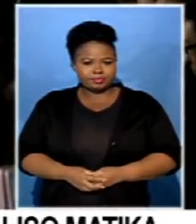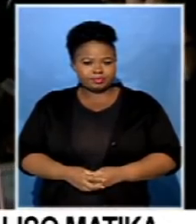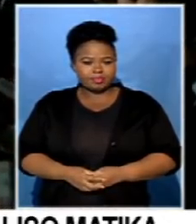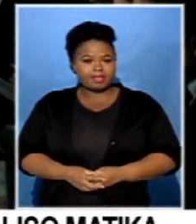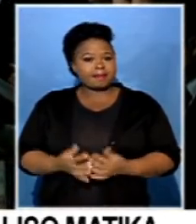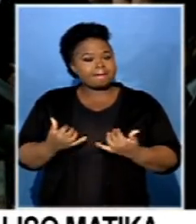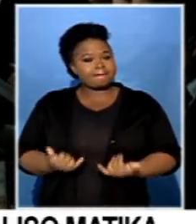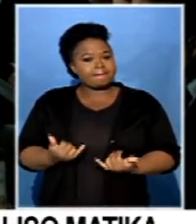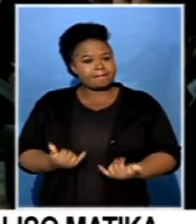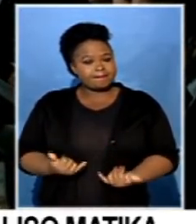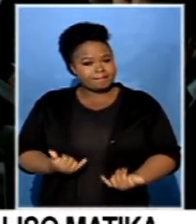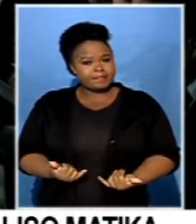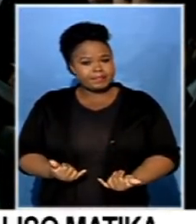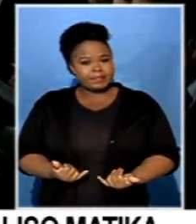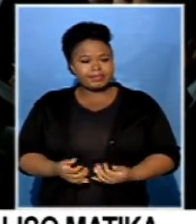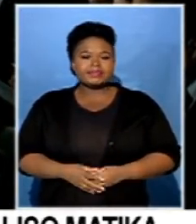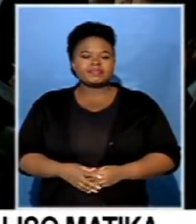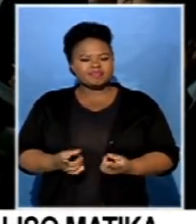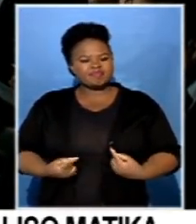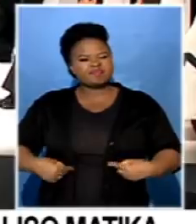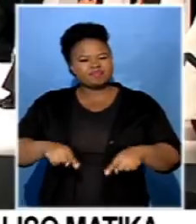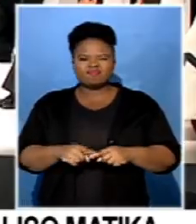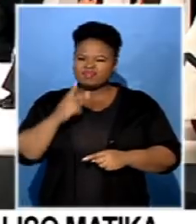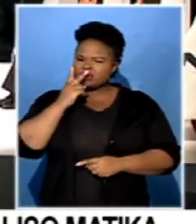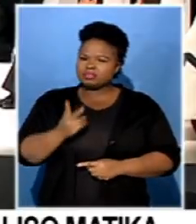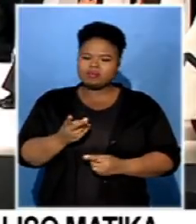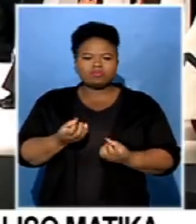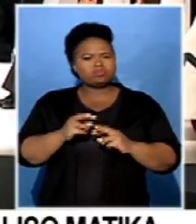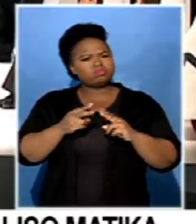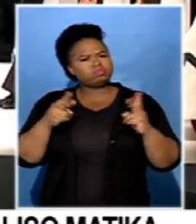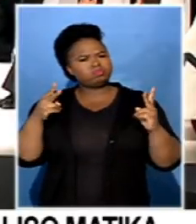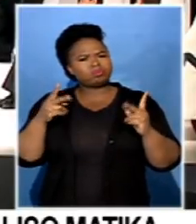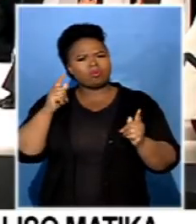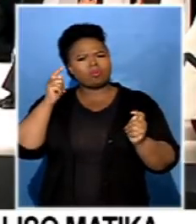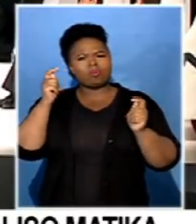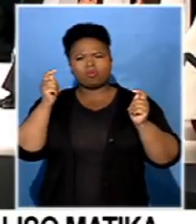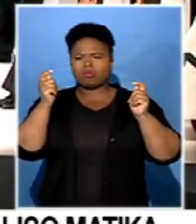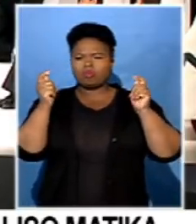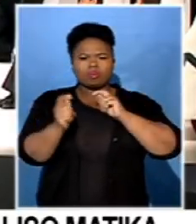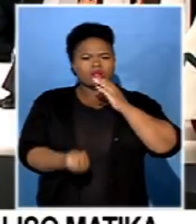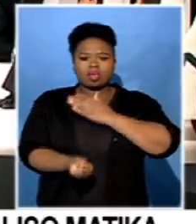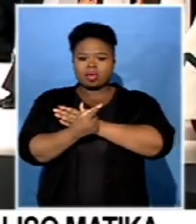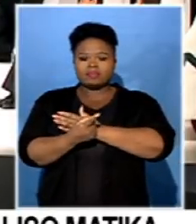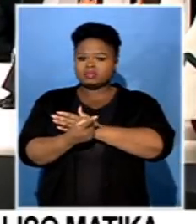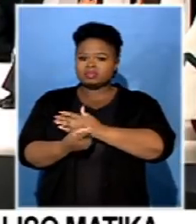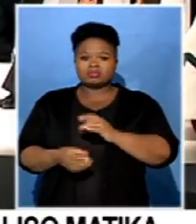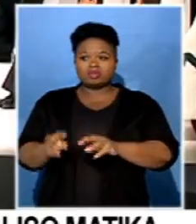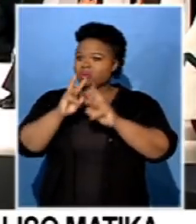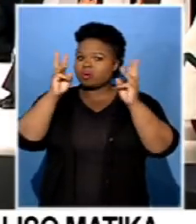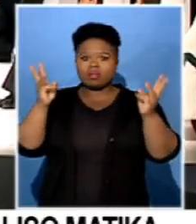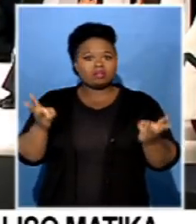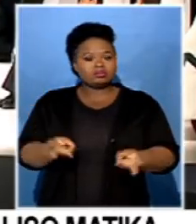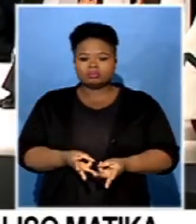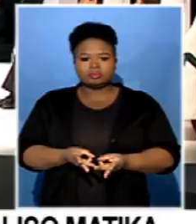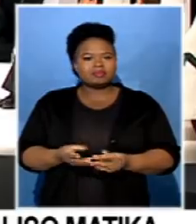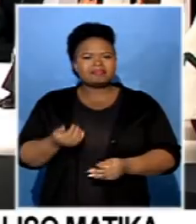Today, we are witnessing major changes unfolding in our world, something unseen in